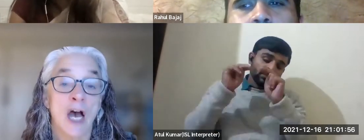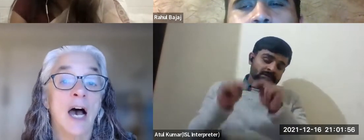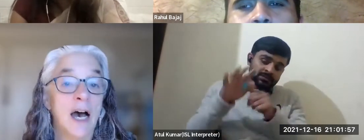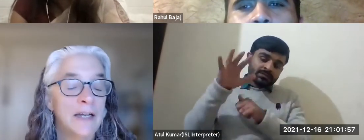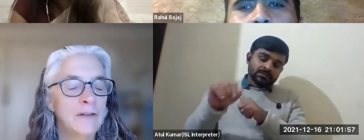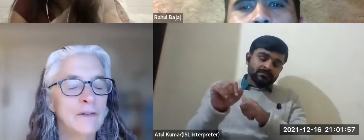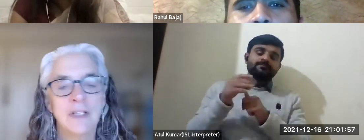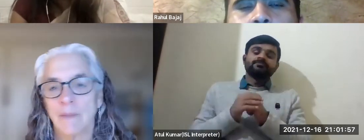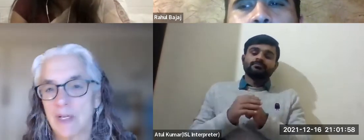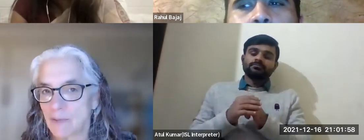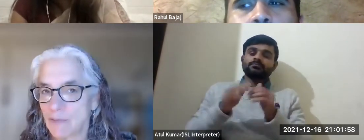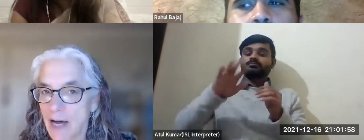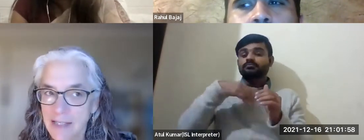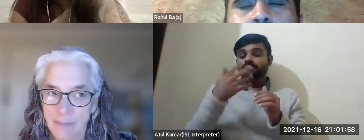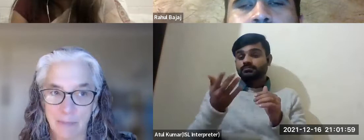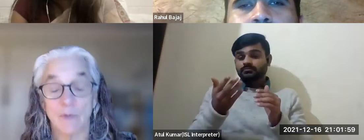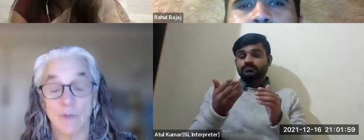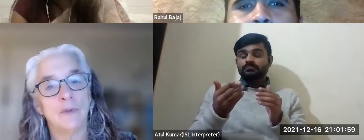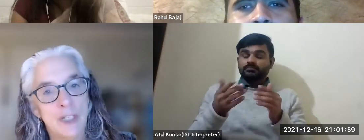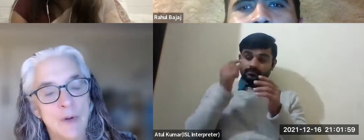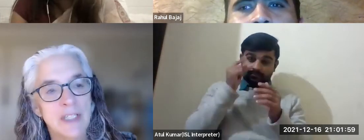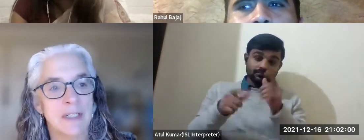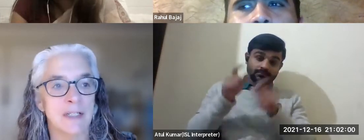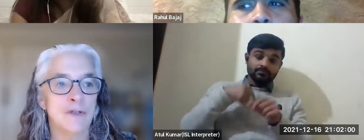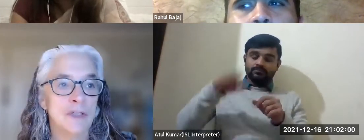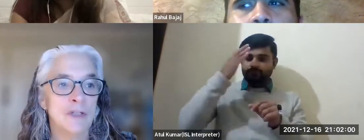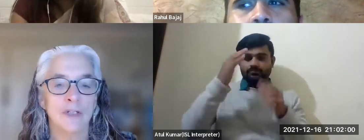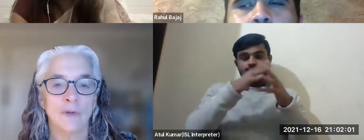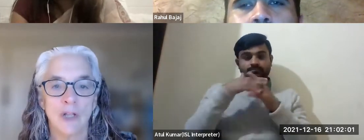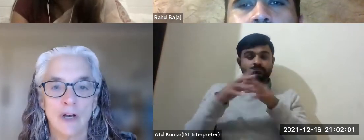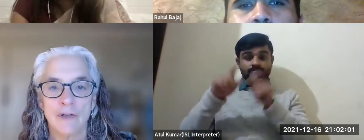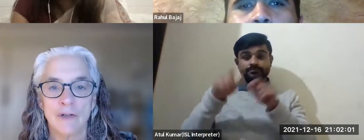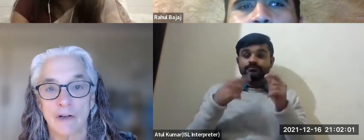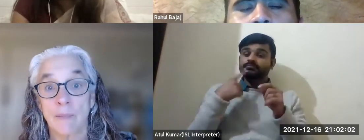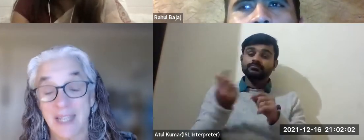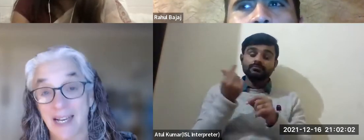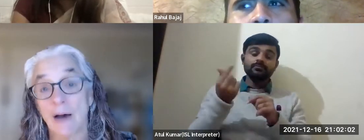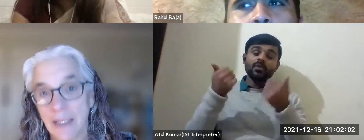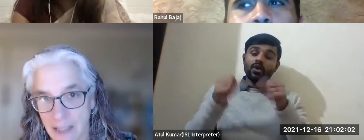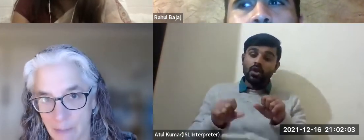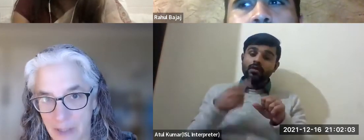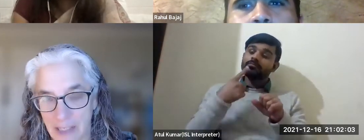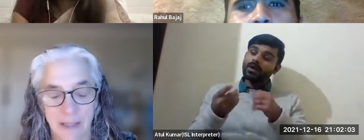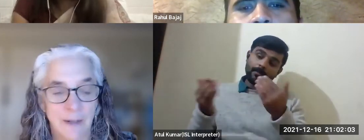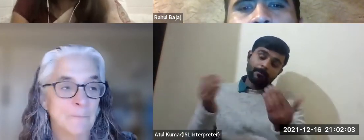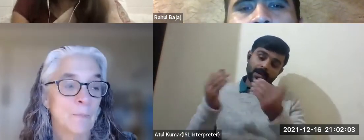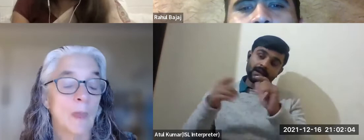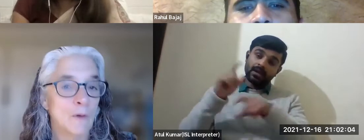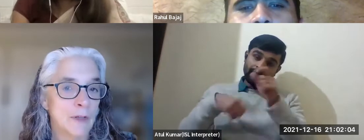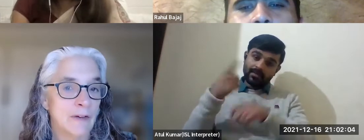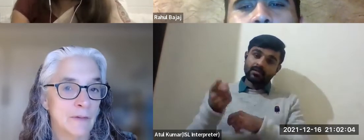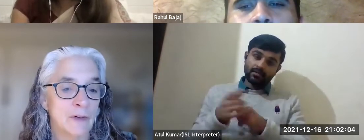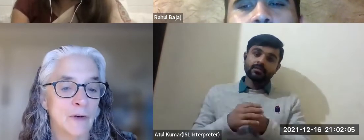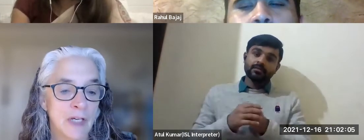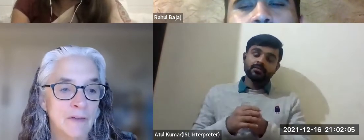access. Another thing that might surprise people, I know in the US it does, usually when you do a lawsuit, you start out by saying how bad the company is, Right.